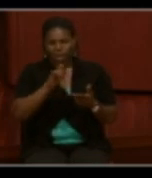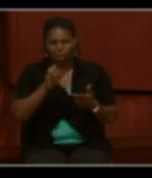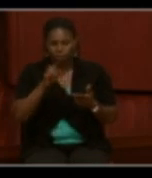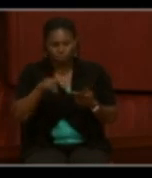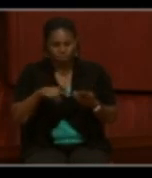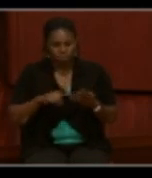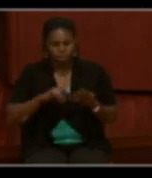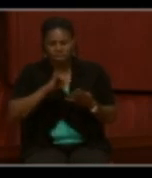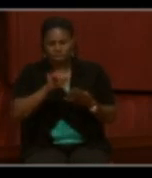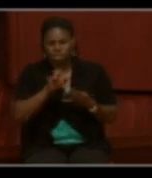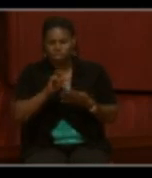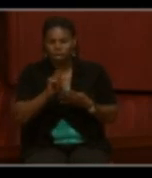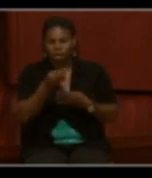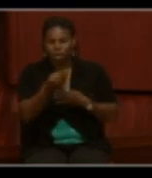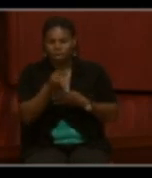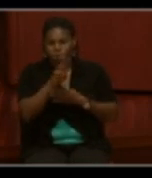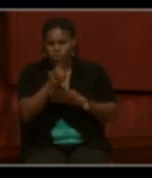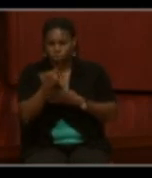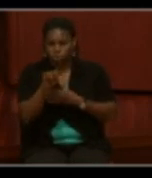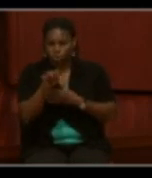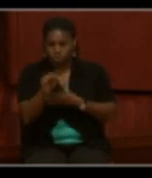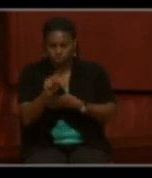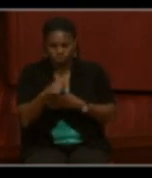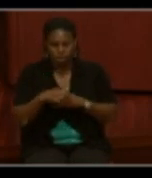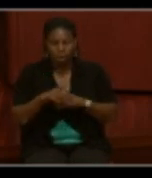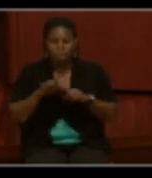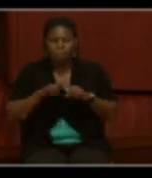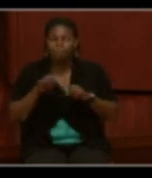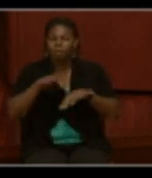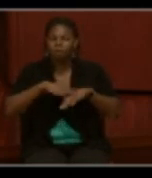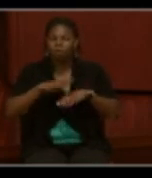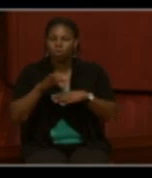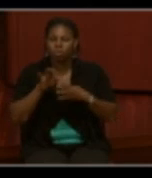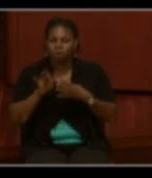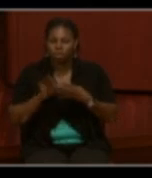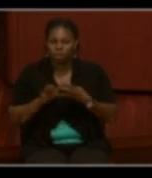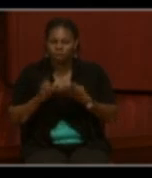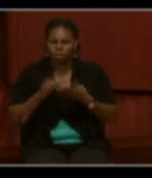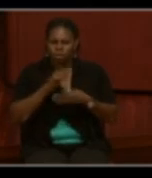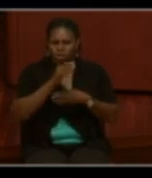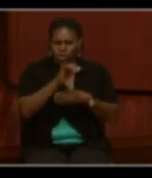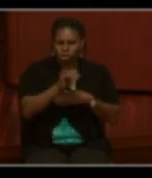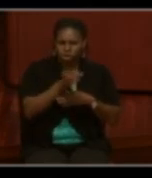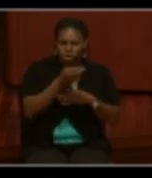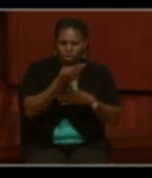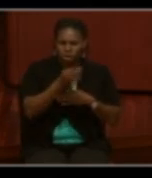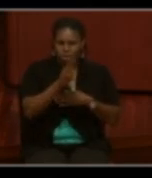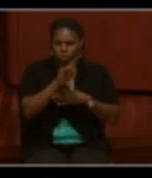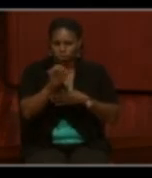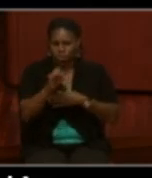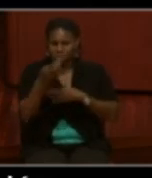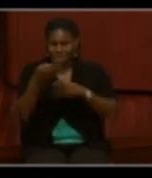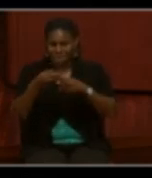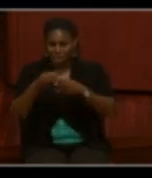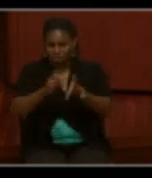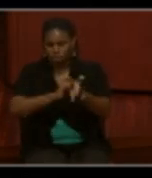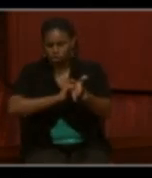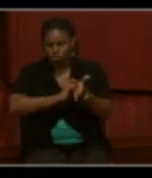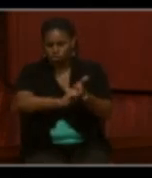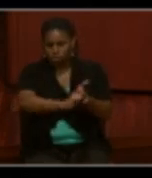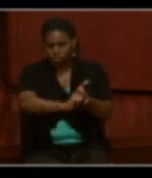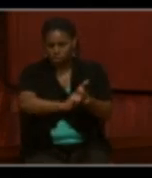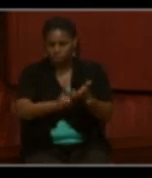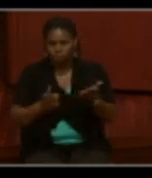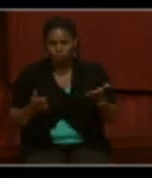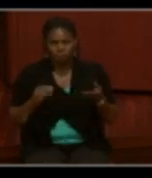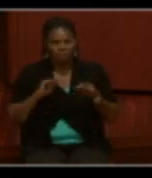John H. Williams. But on a particular account, for some reason, John H. Williams' name is crossed out. I assume that means he